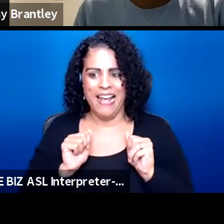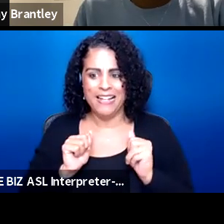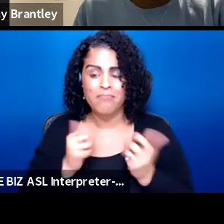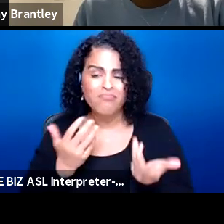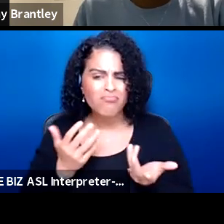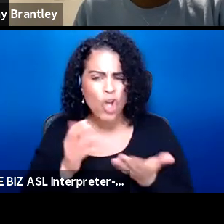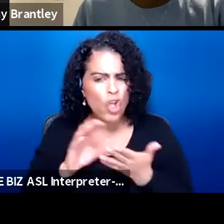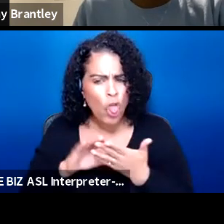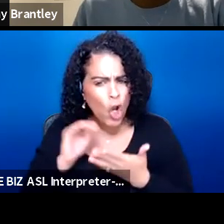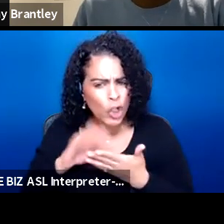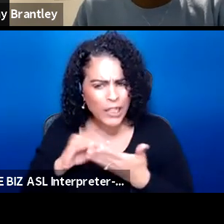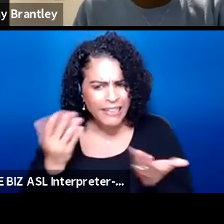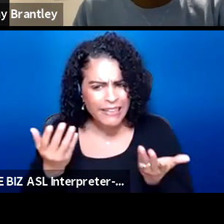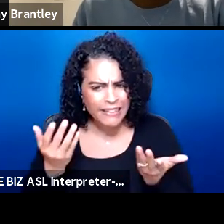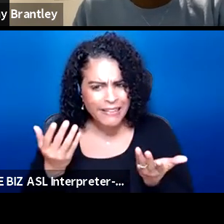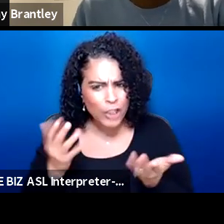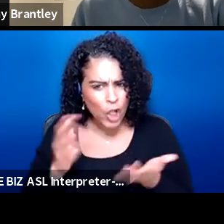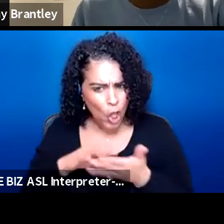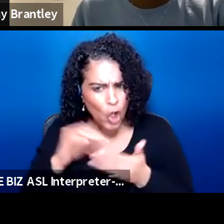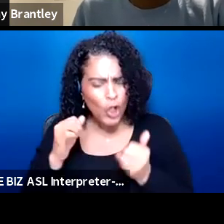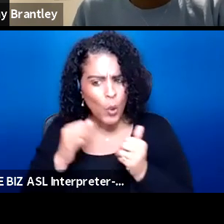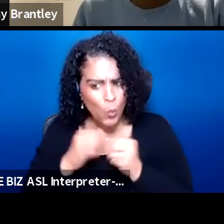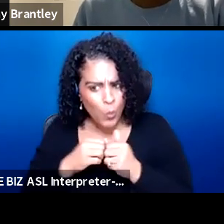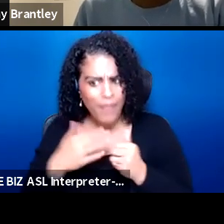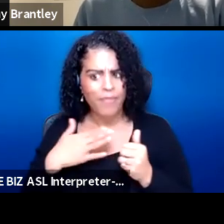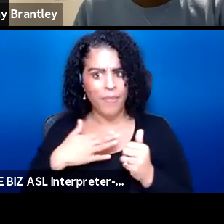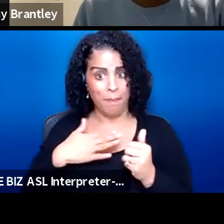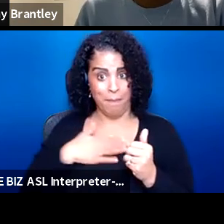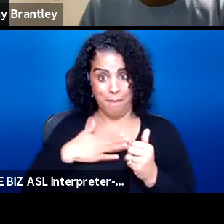Learning, actually, like with my education,